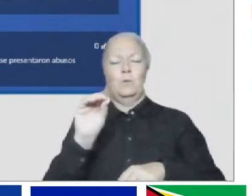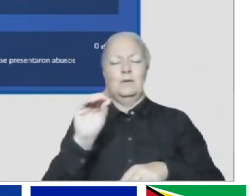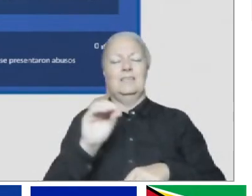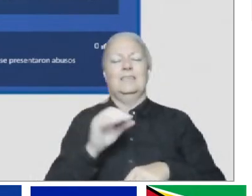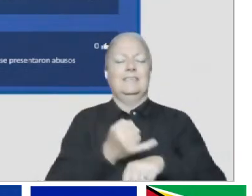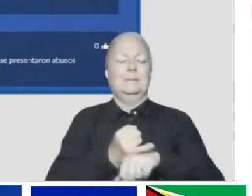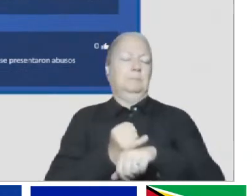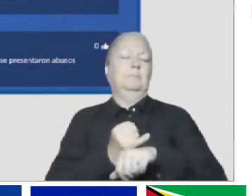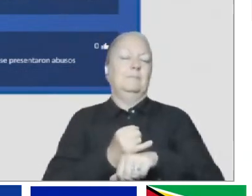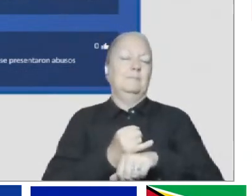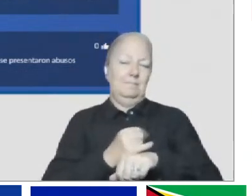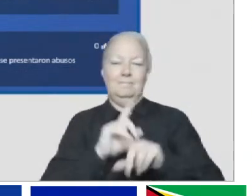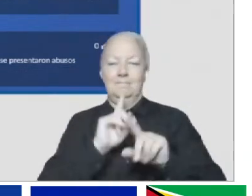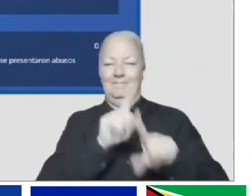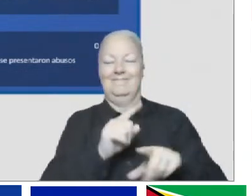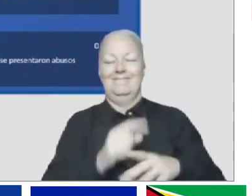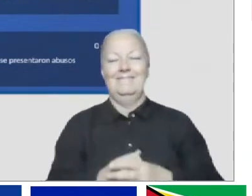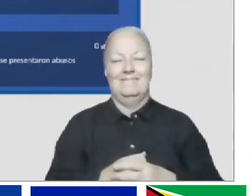I see no hands.